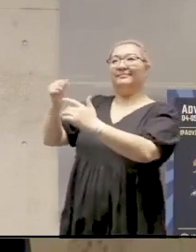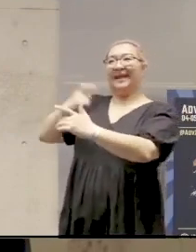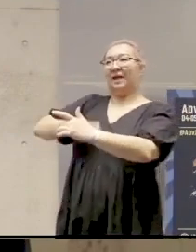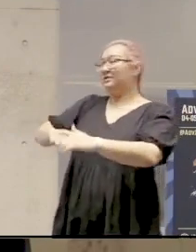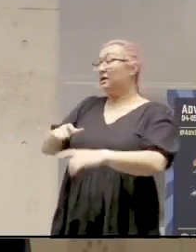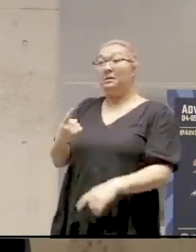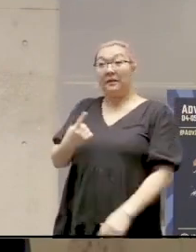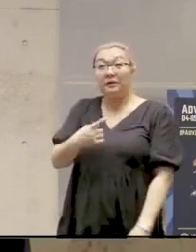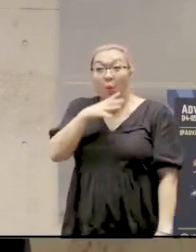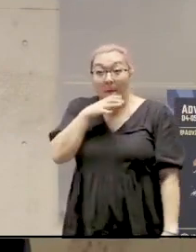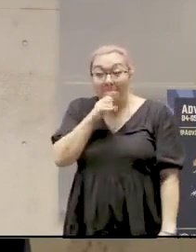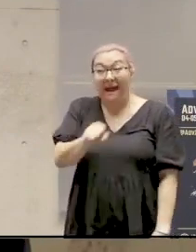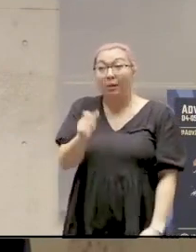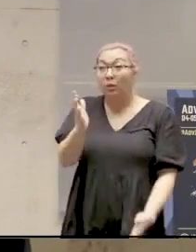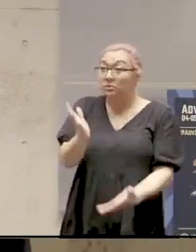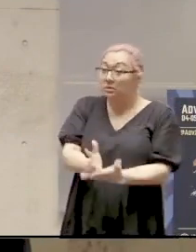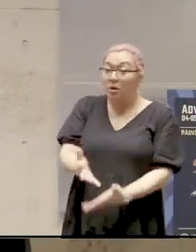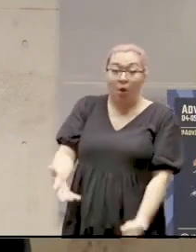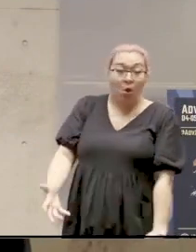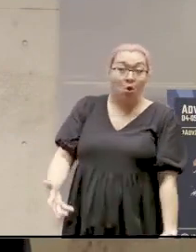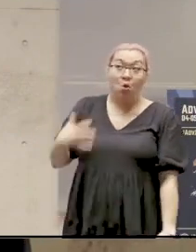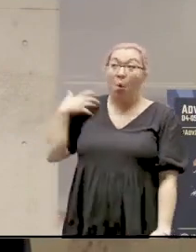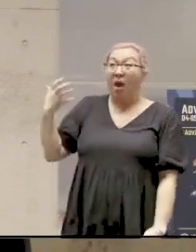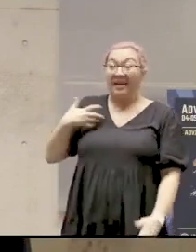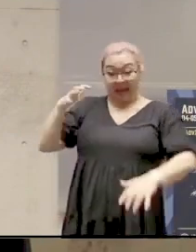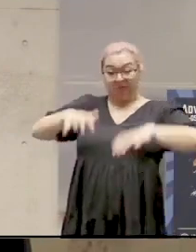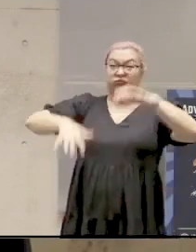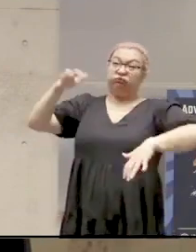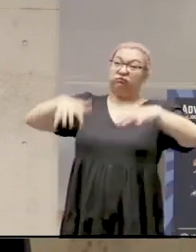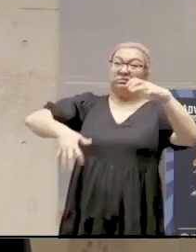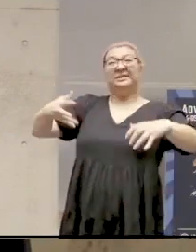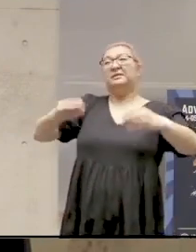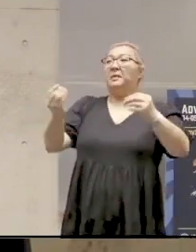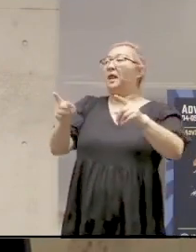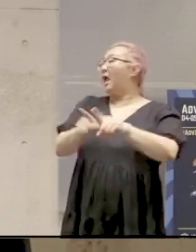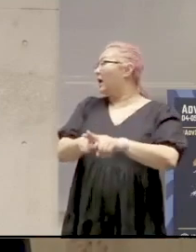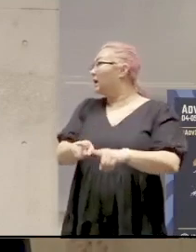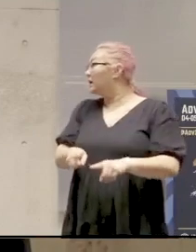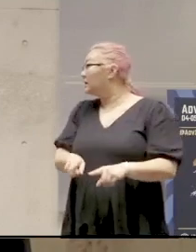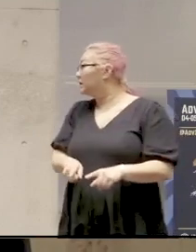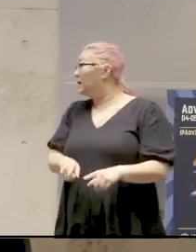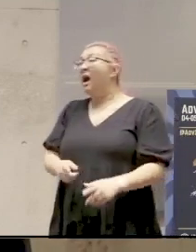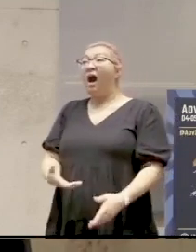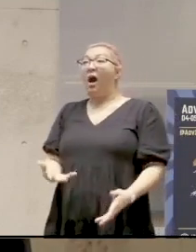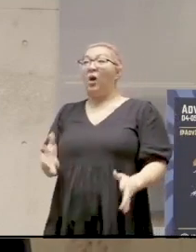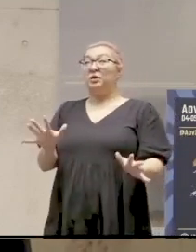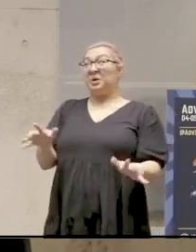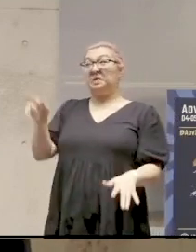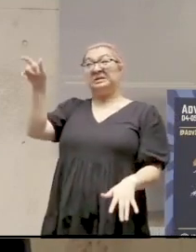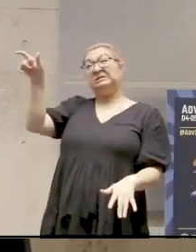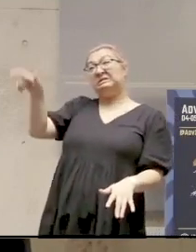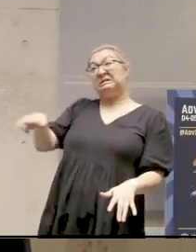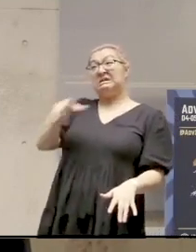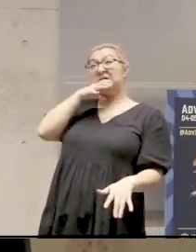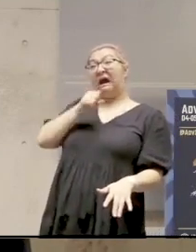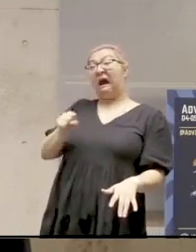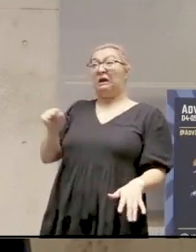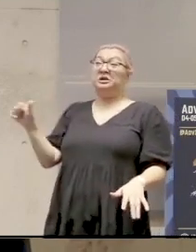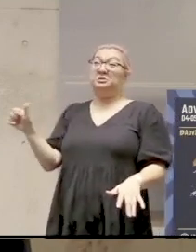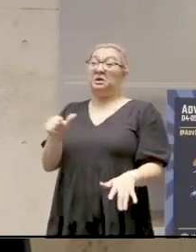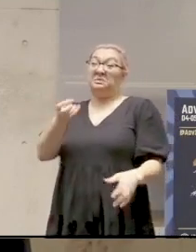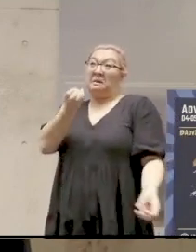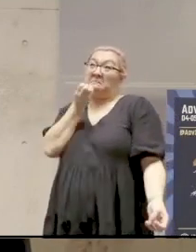was really annoyed, and he wrote something along the lines of, it's like, yeah, so this guy is supposed to be like amazing